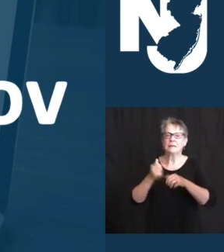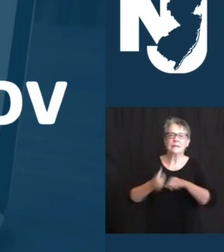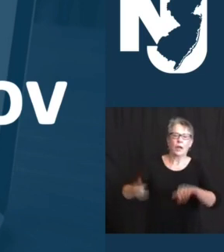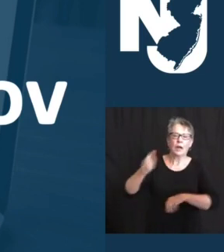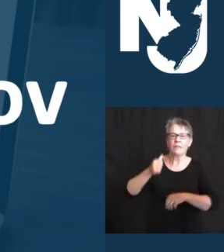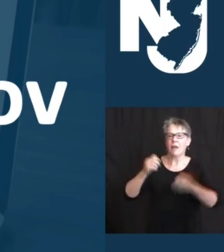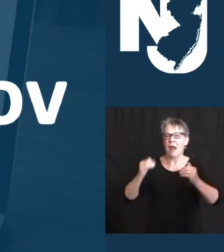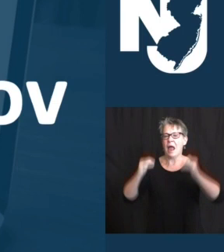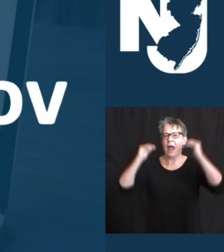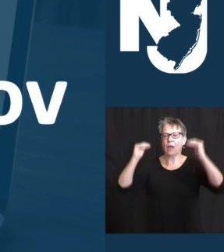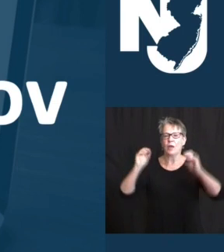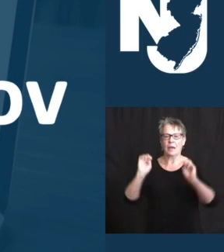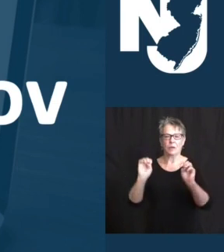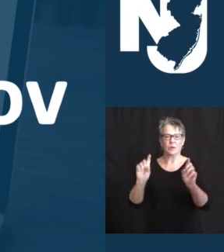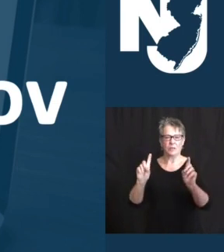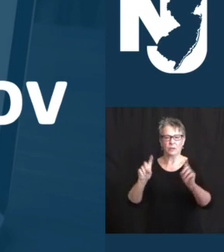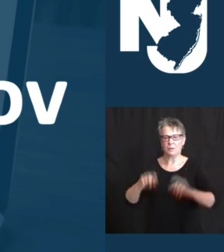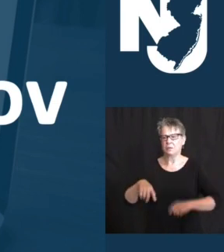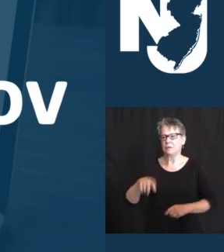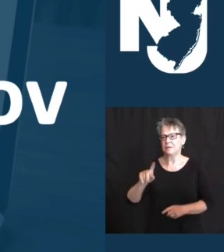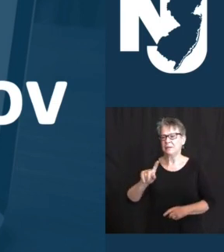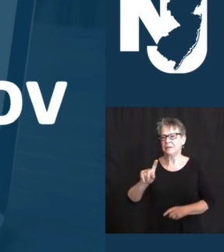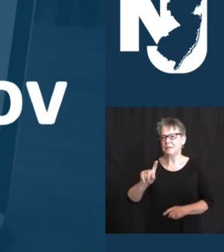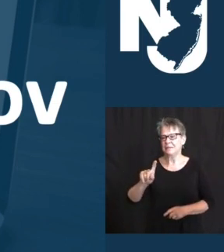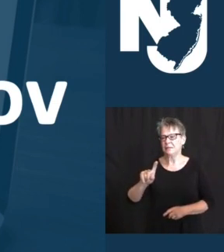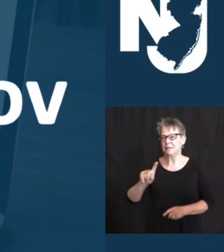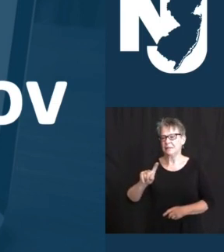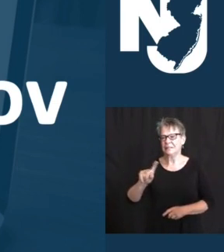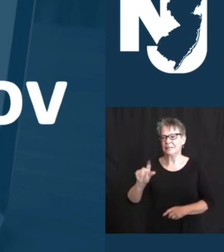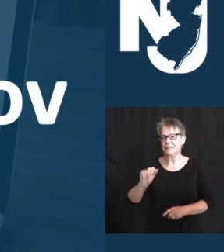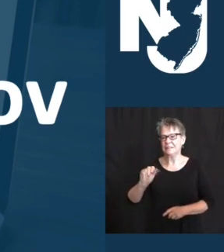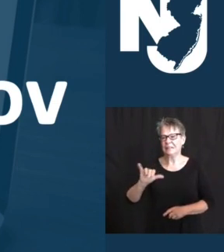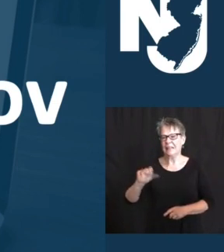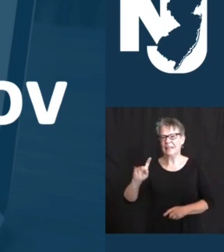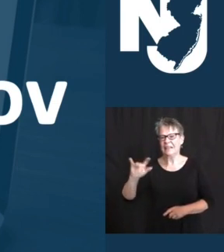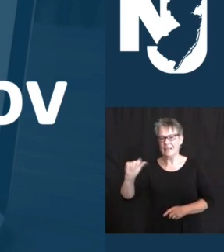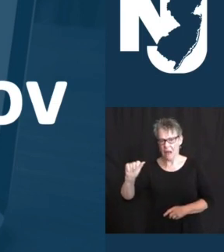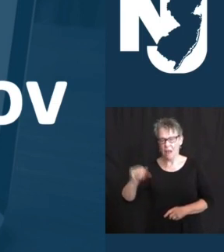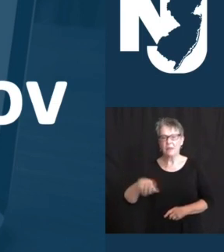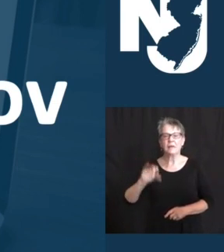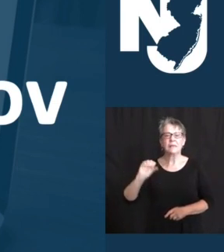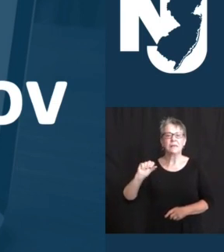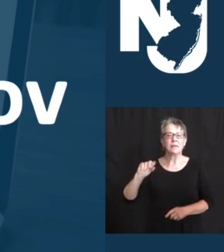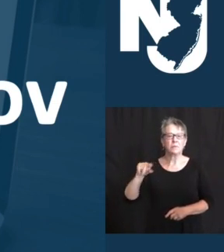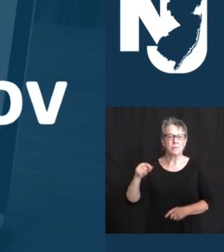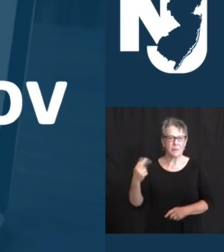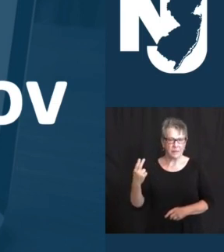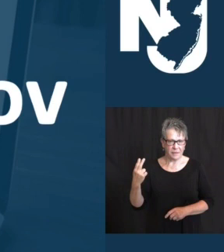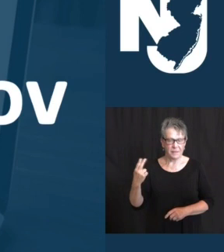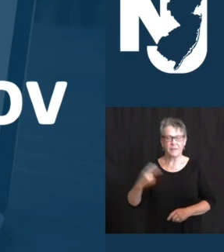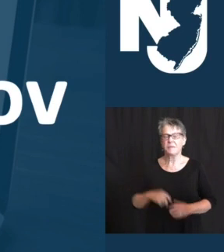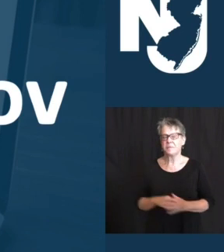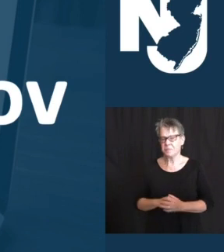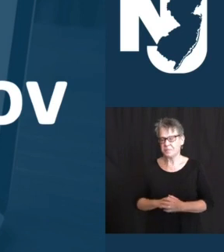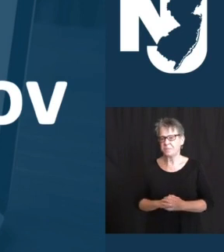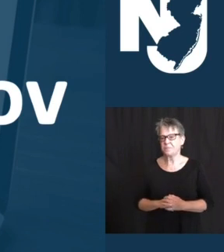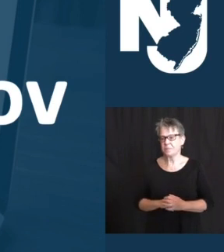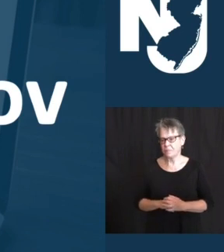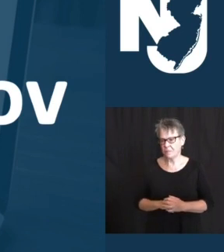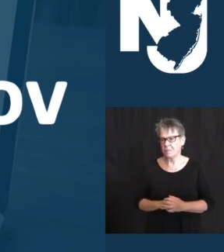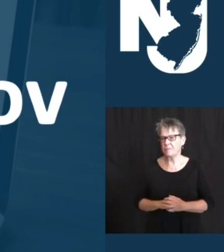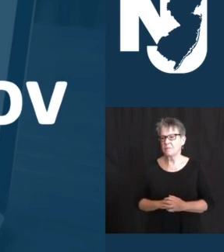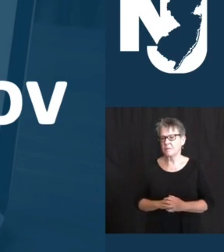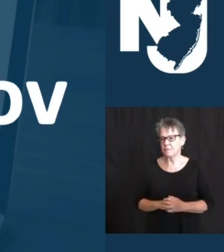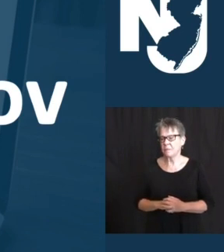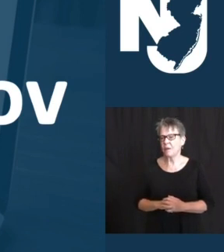also joined here by Director of the Office of Homeland Security and Preparedness, Jared Maples. Jared, good to have you. It's no secret